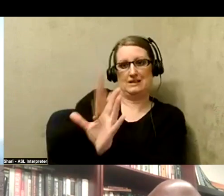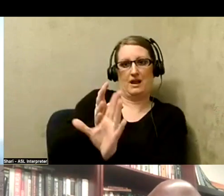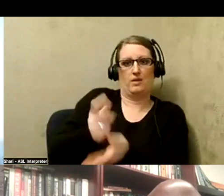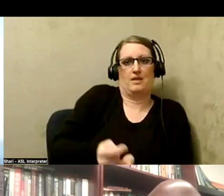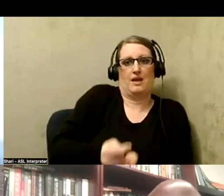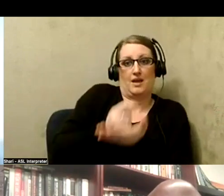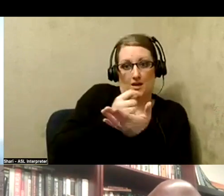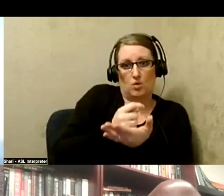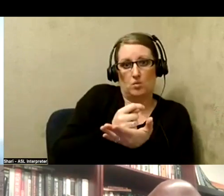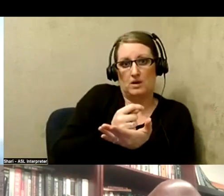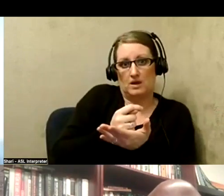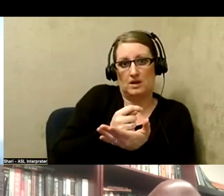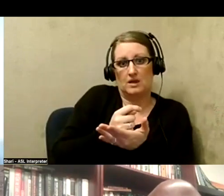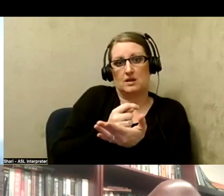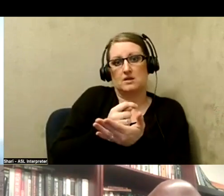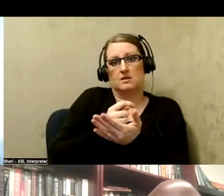the